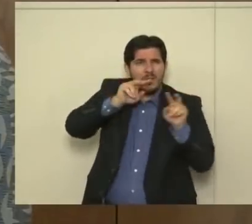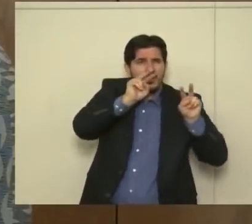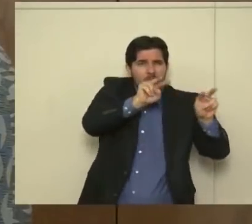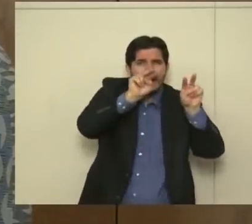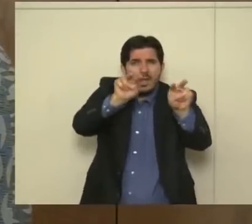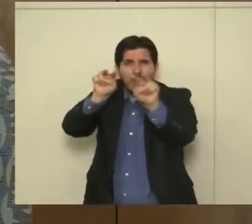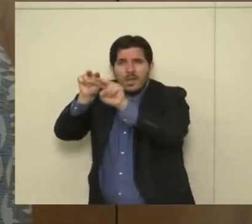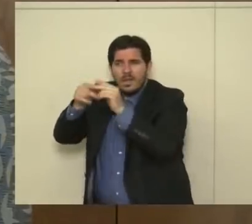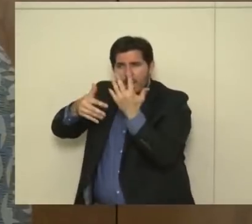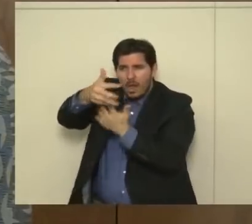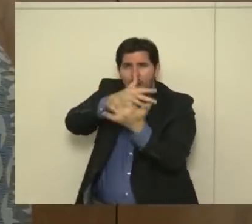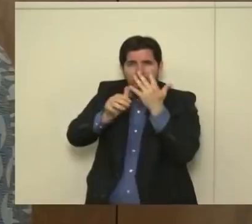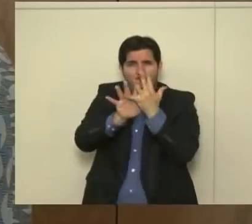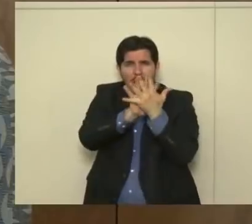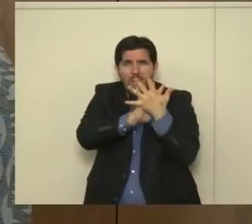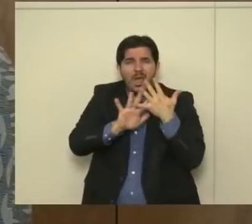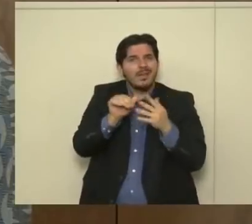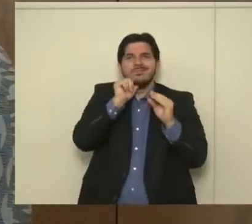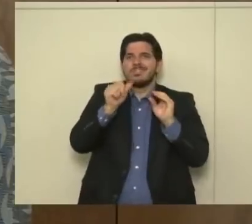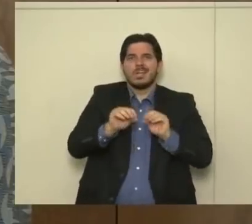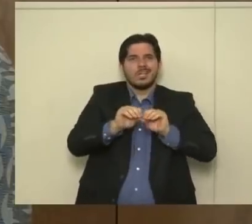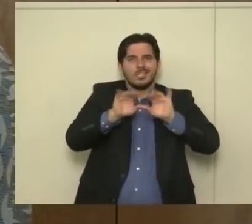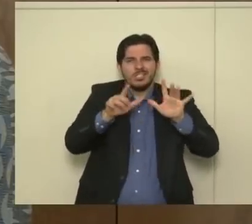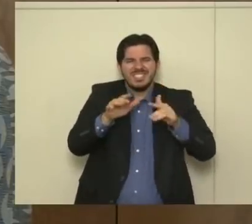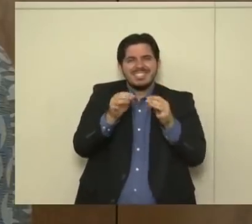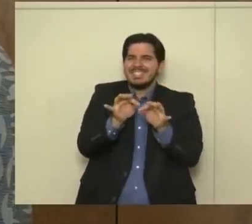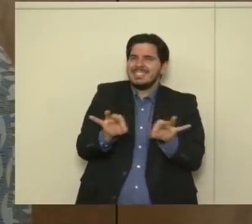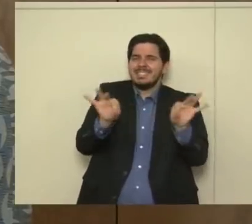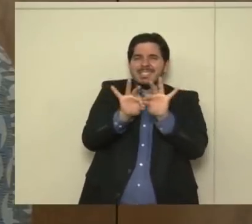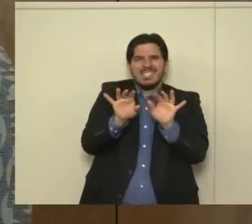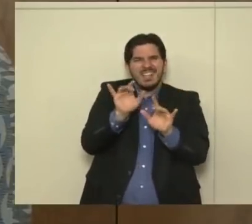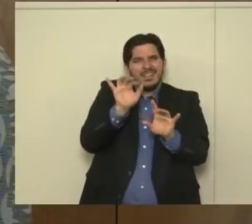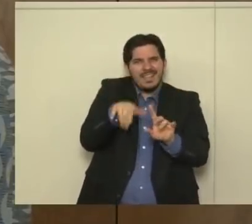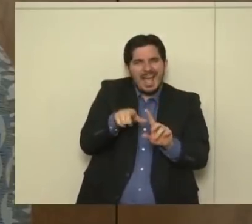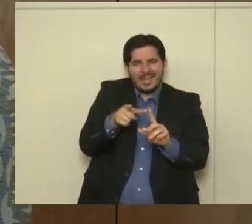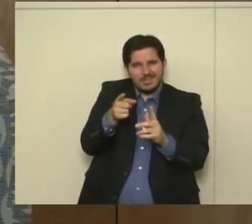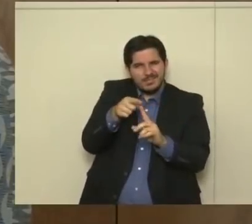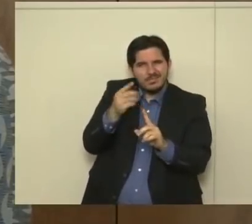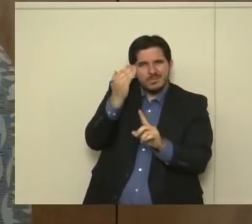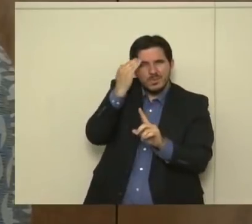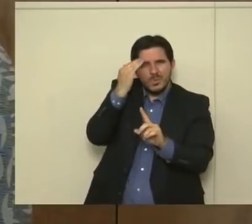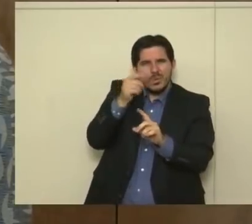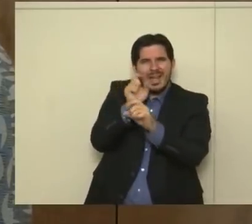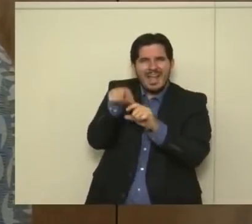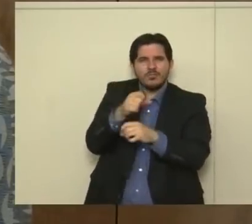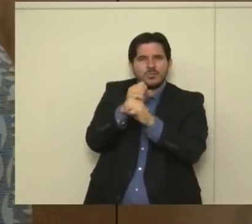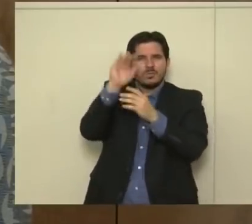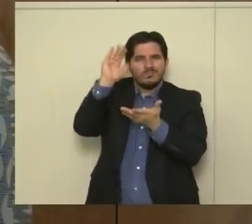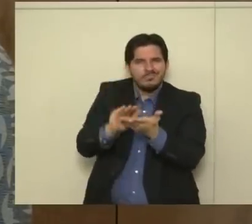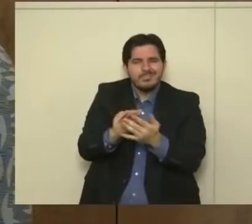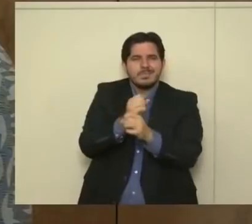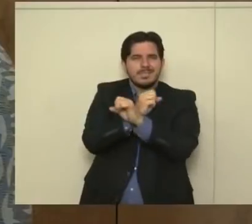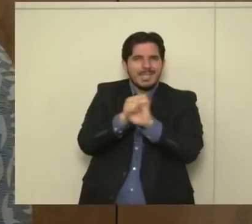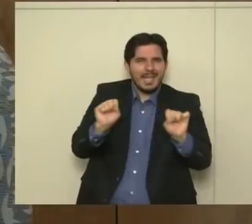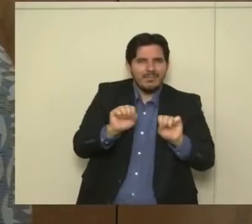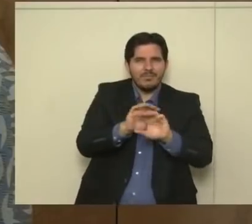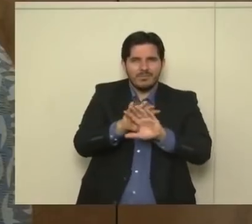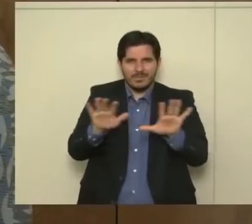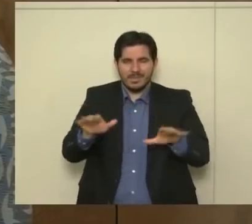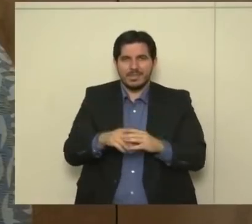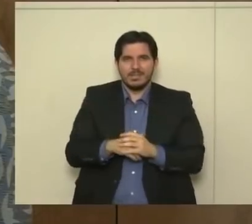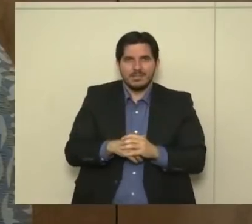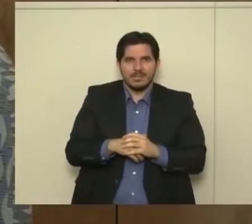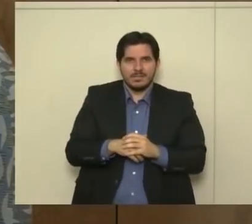world. Clear. But the other thing is to prepare for living with this all the way through the distribution of